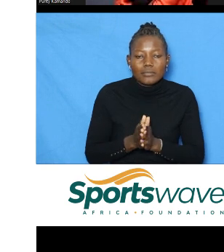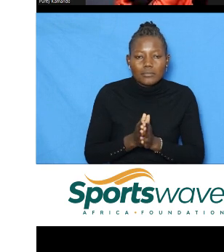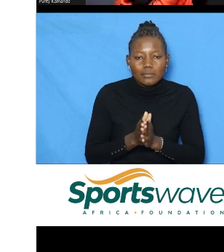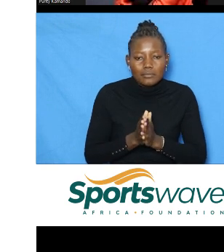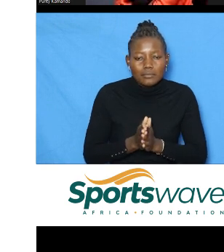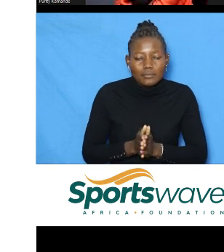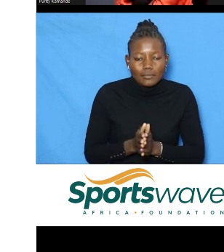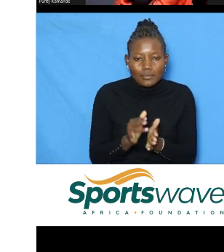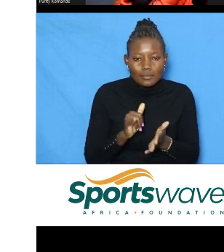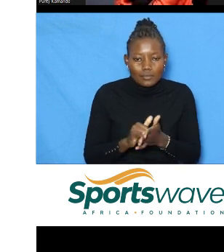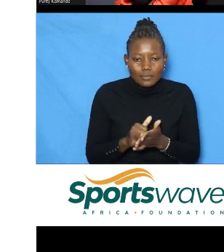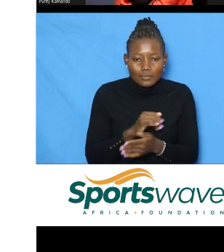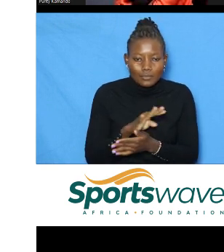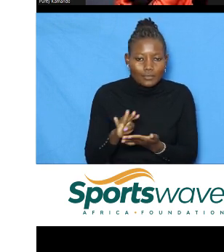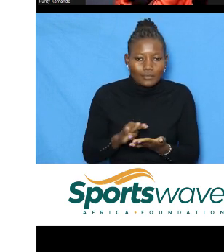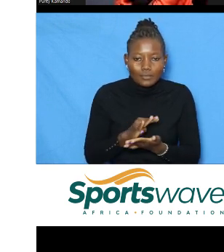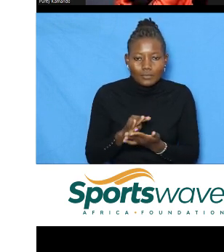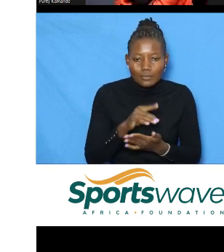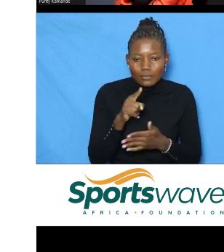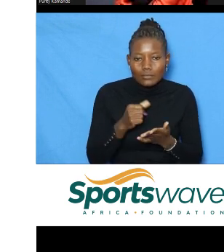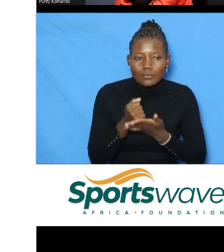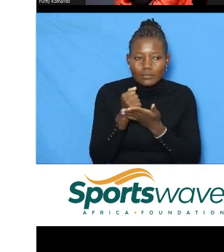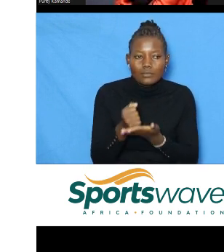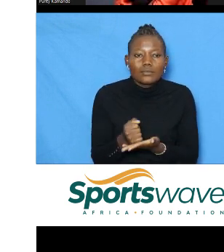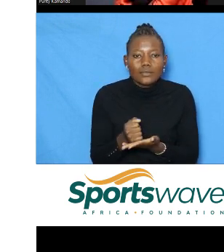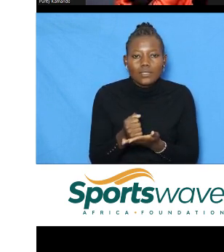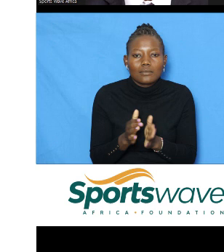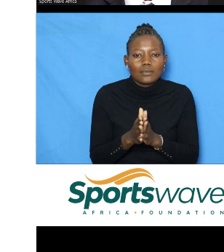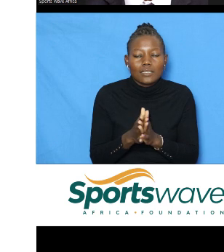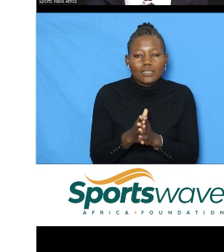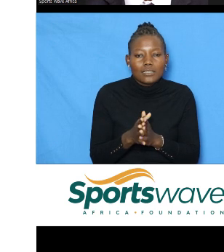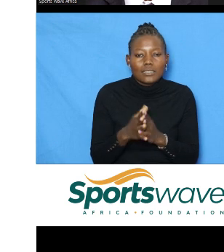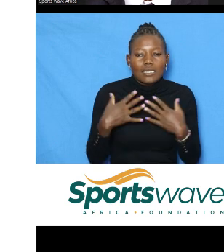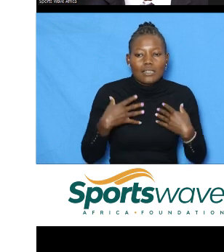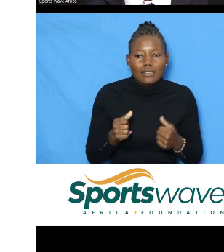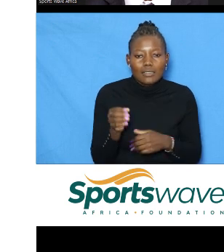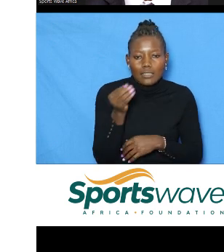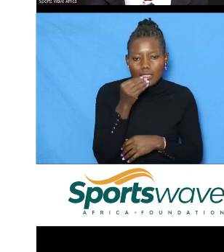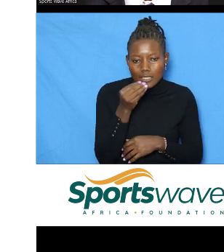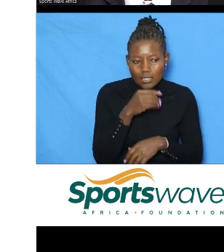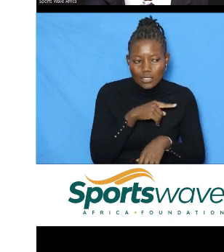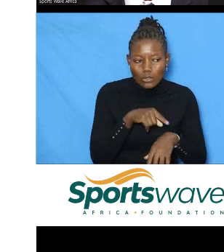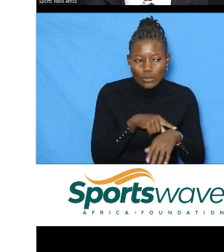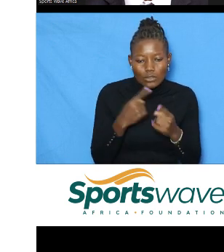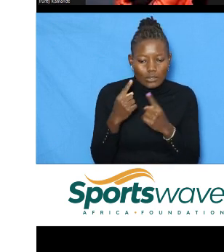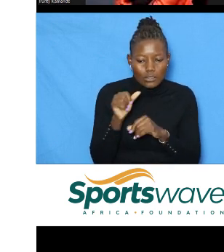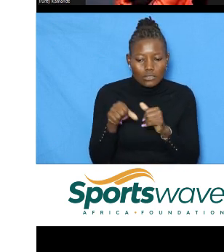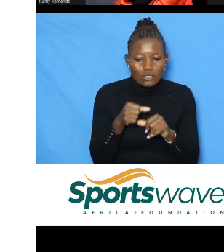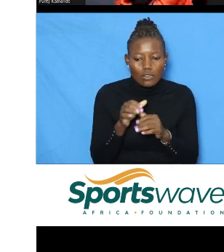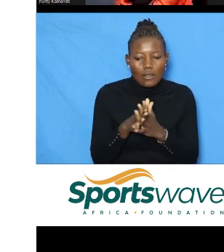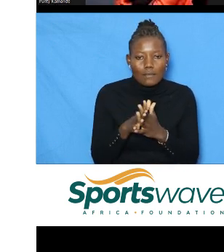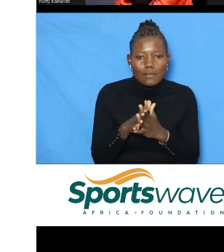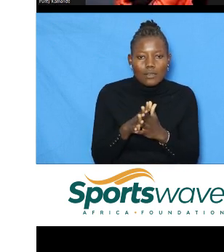intake. So that's basically what healthy eating is. So when we talk of nutrition in